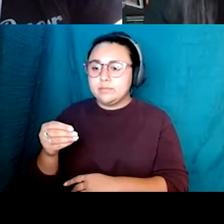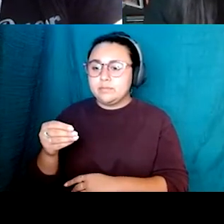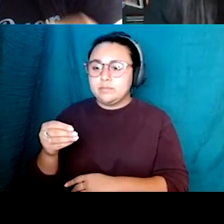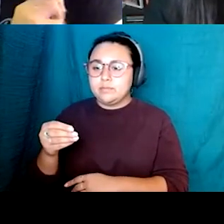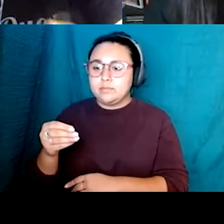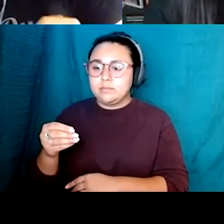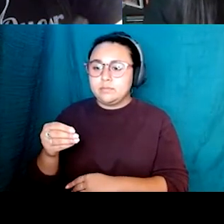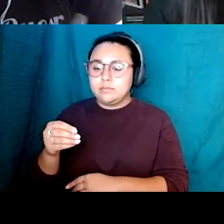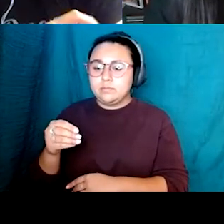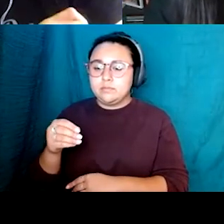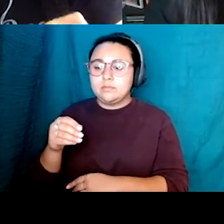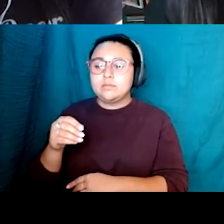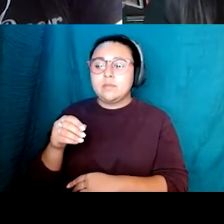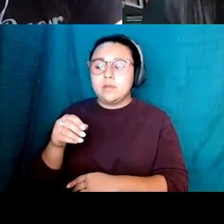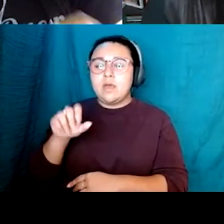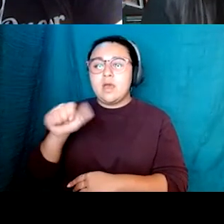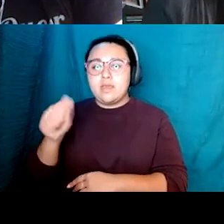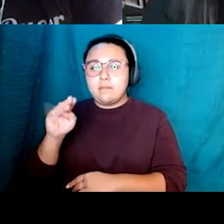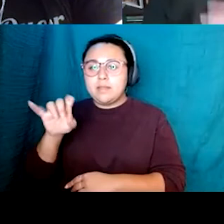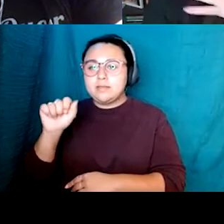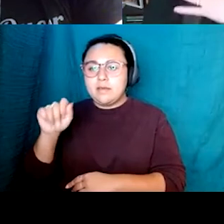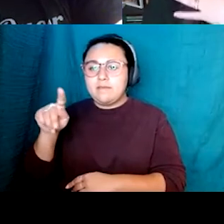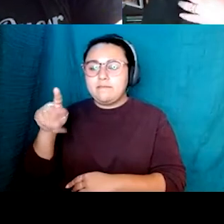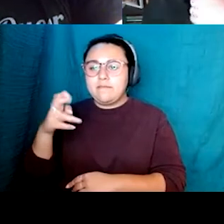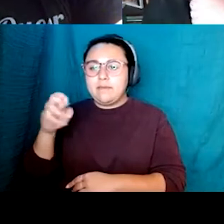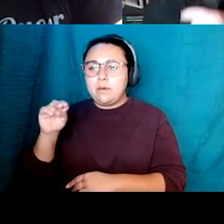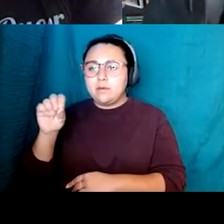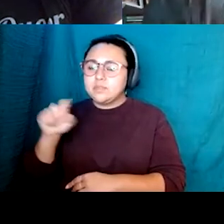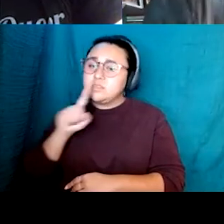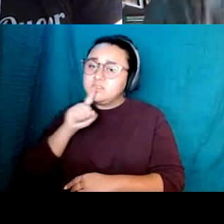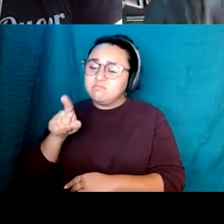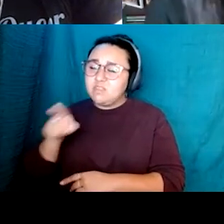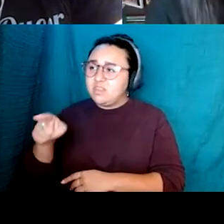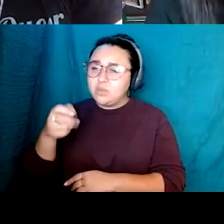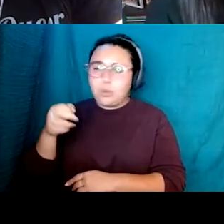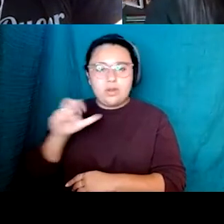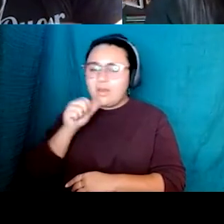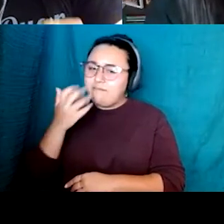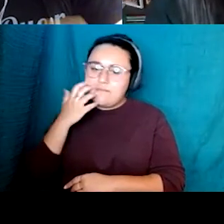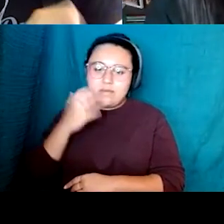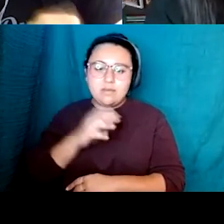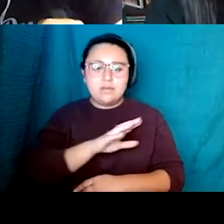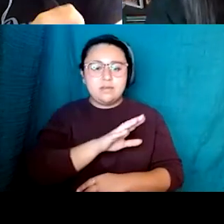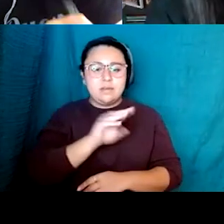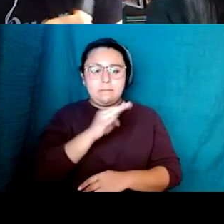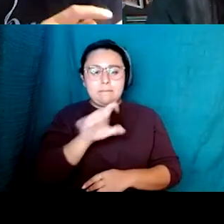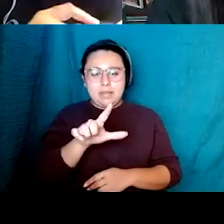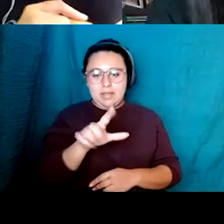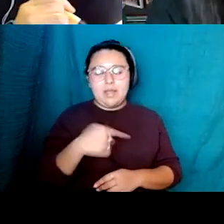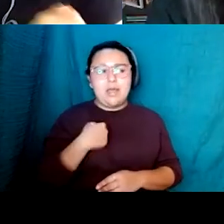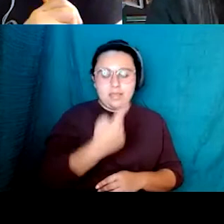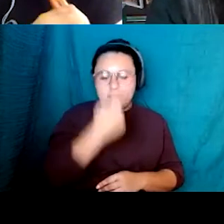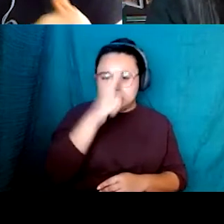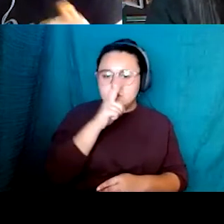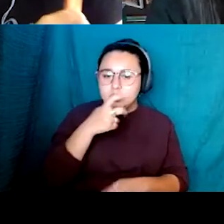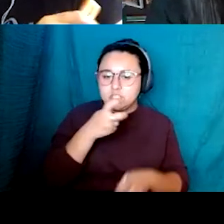Mustafibos, who's queer but also not fat. You know, I think it's kind of